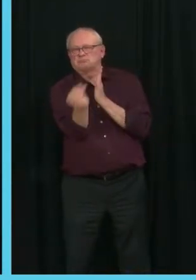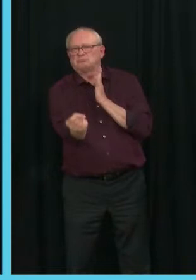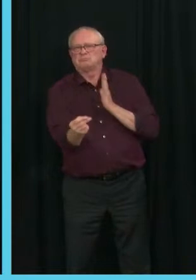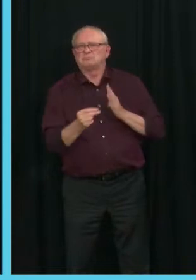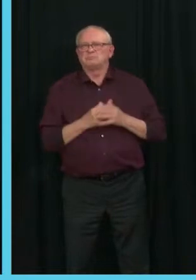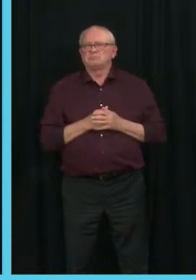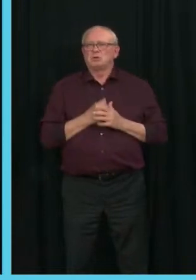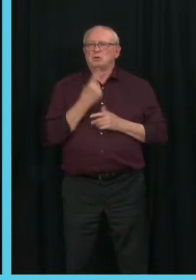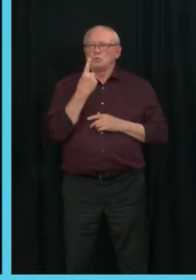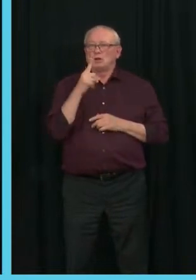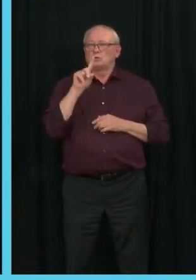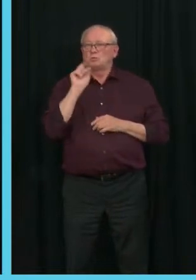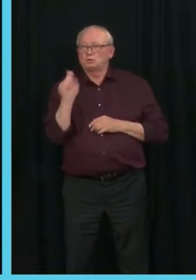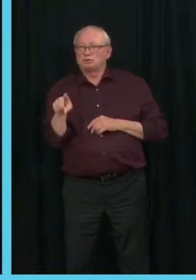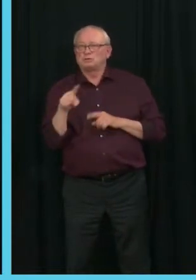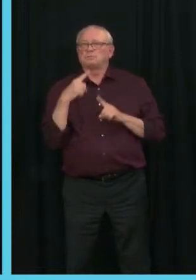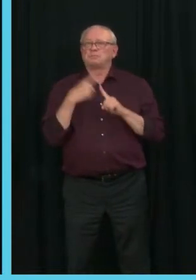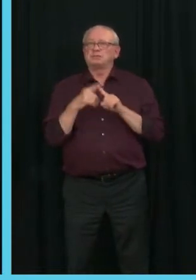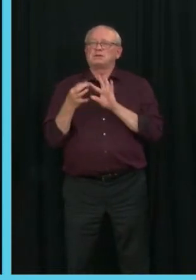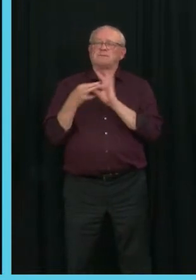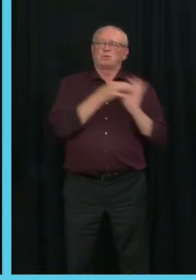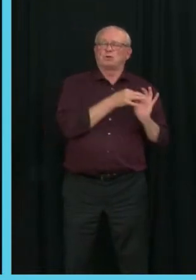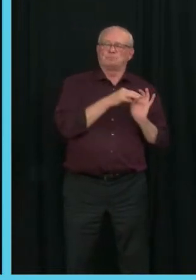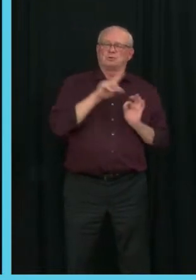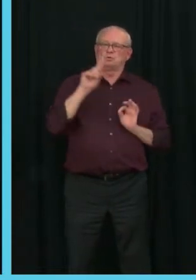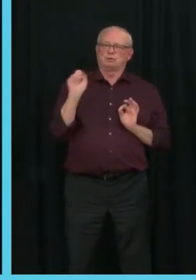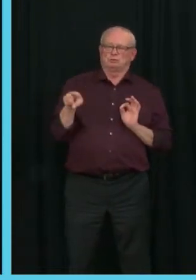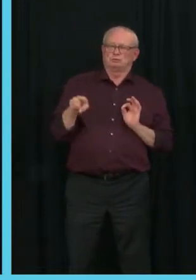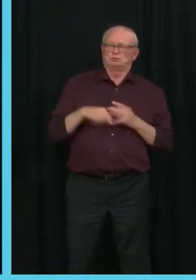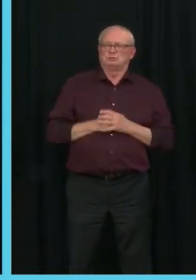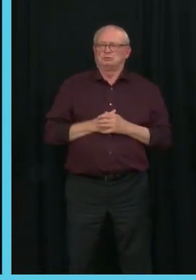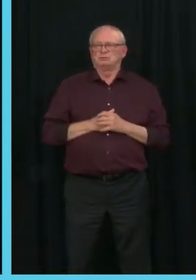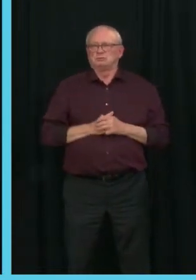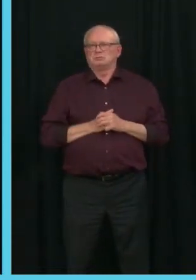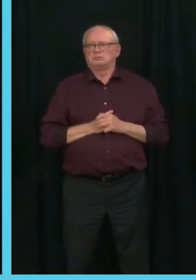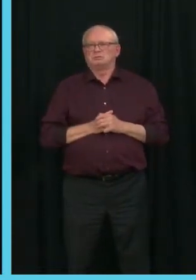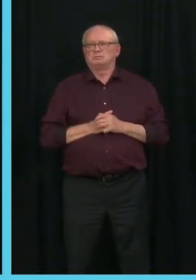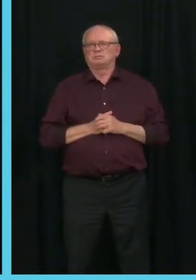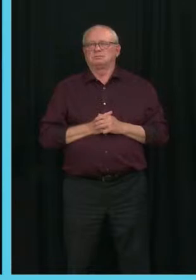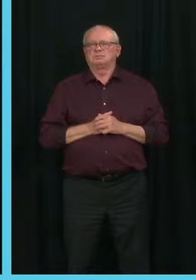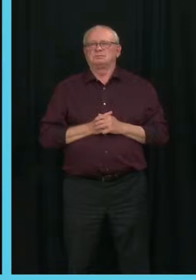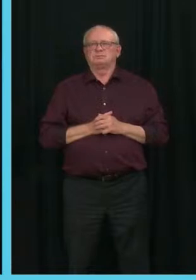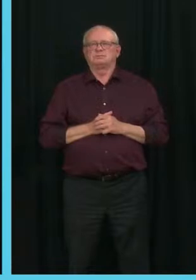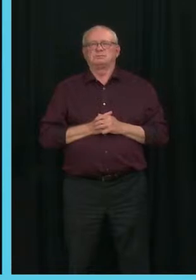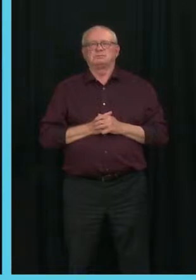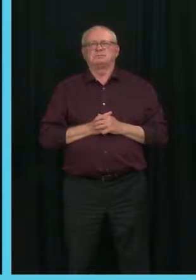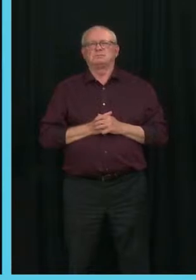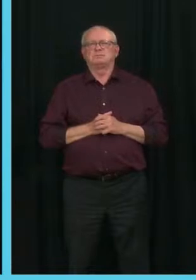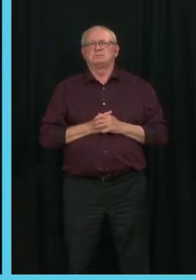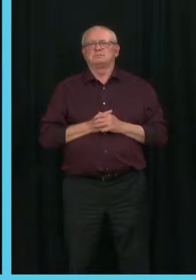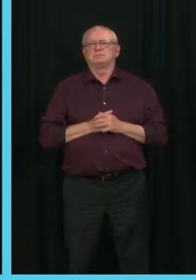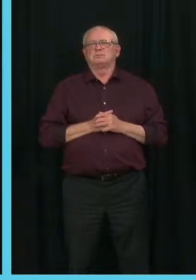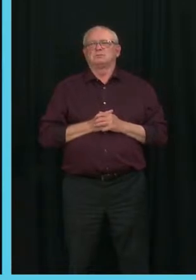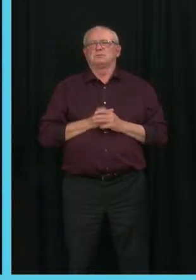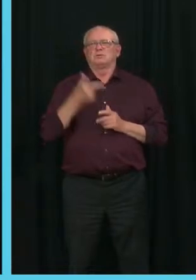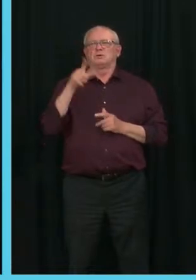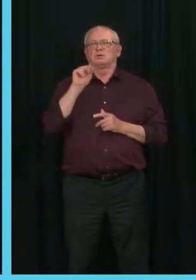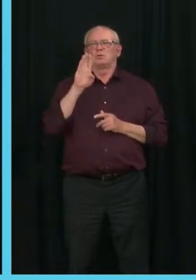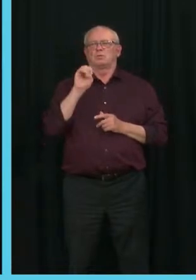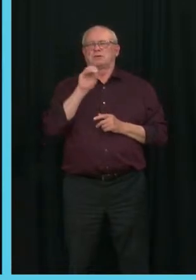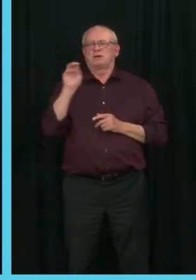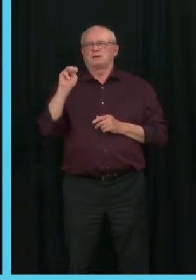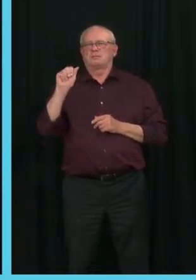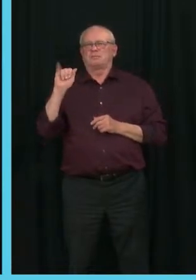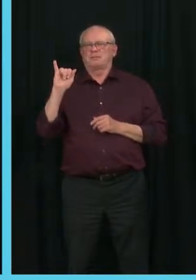question and one follow-up. With that, operator, can you please put through our first caller? Thank you. James Teller, Globe and Mail. Hi,